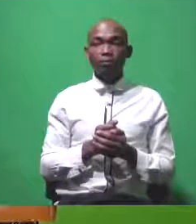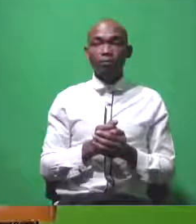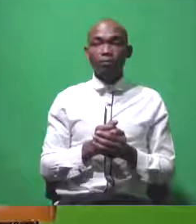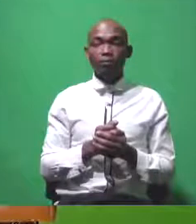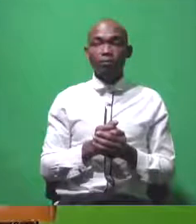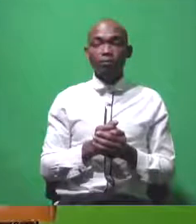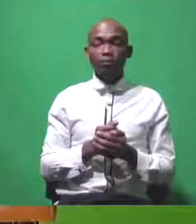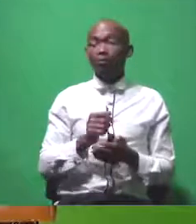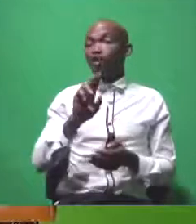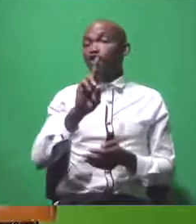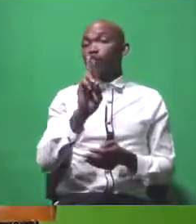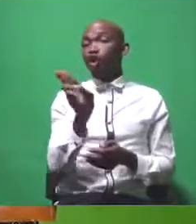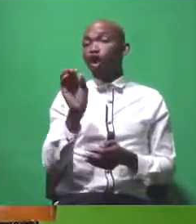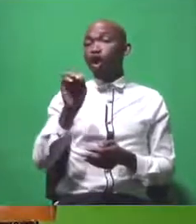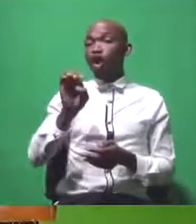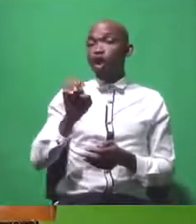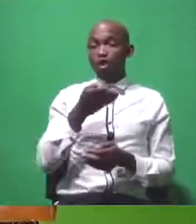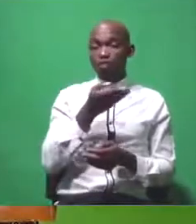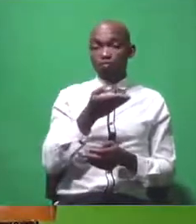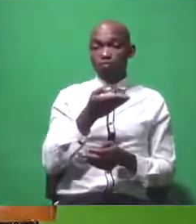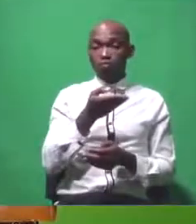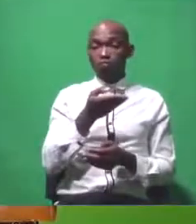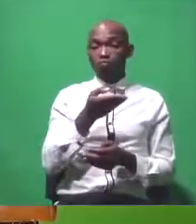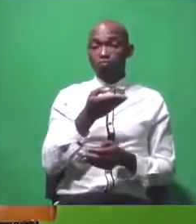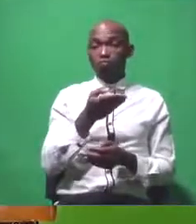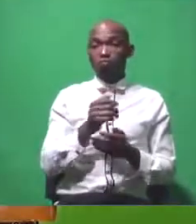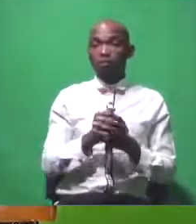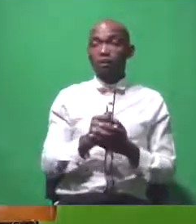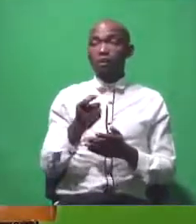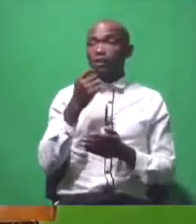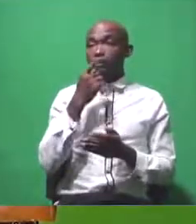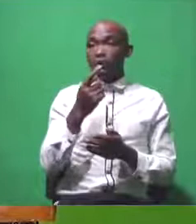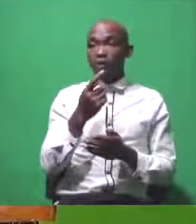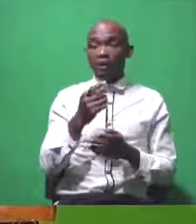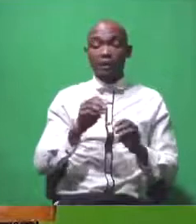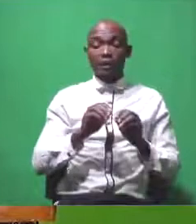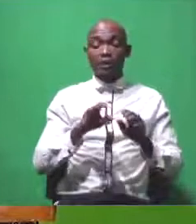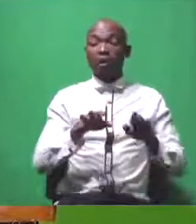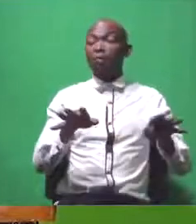Look, the account of hoy is here. Then said is that